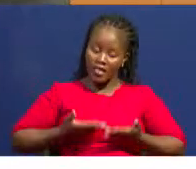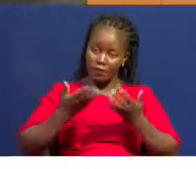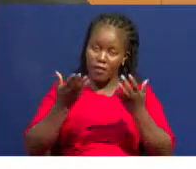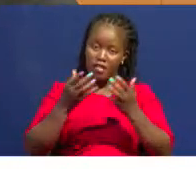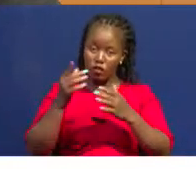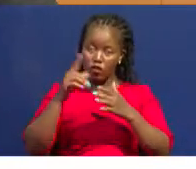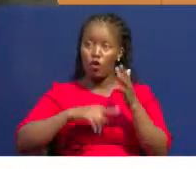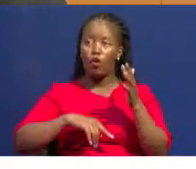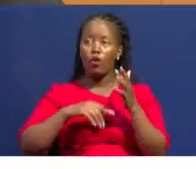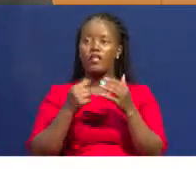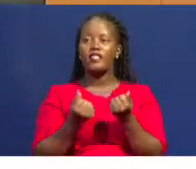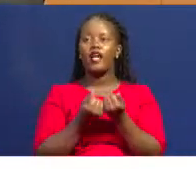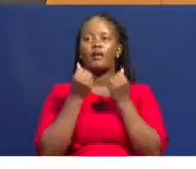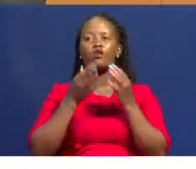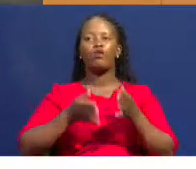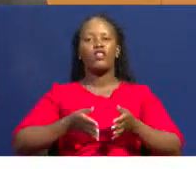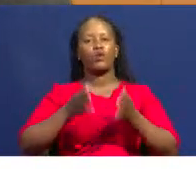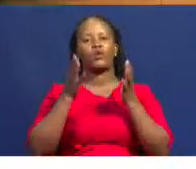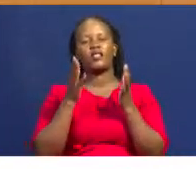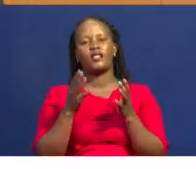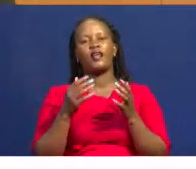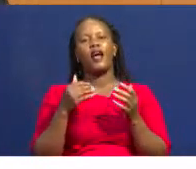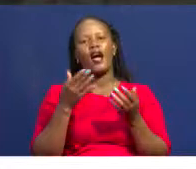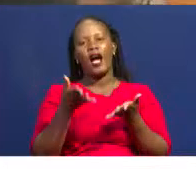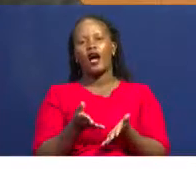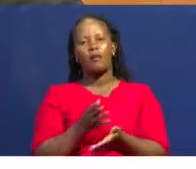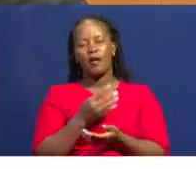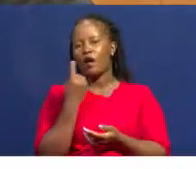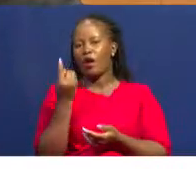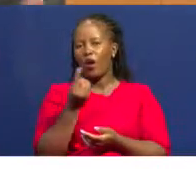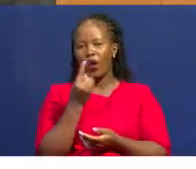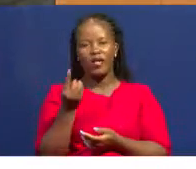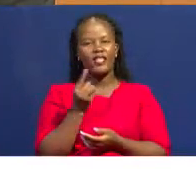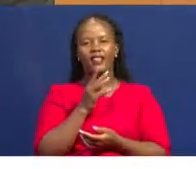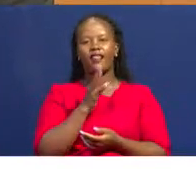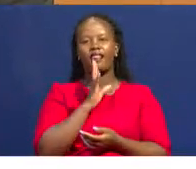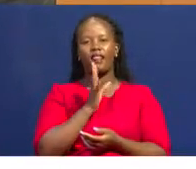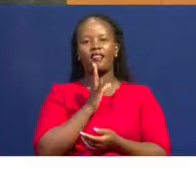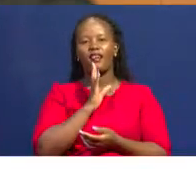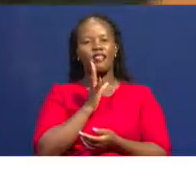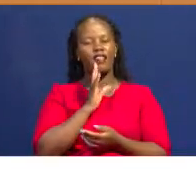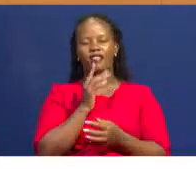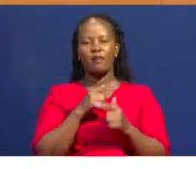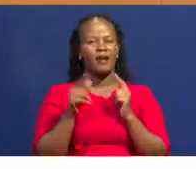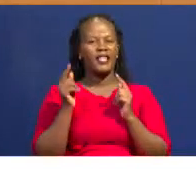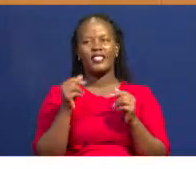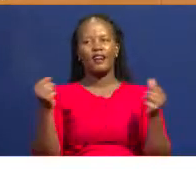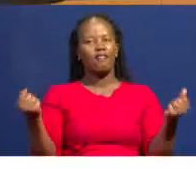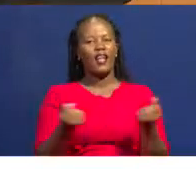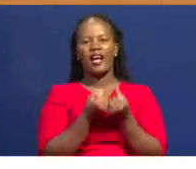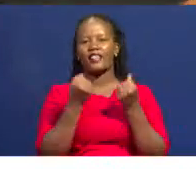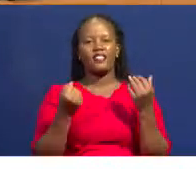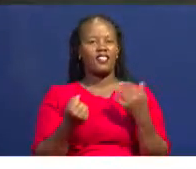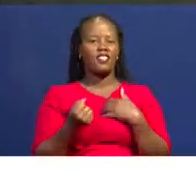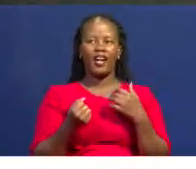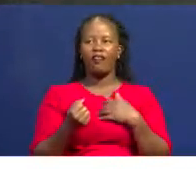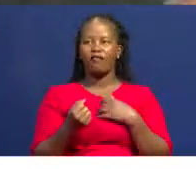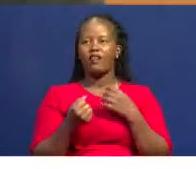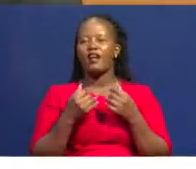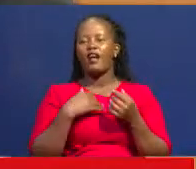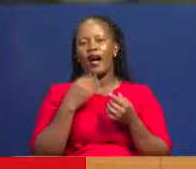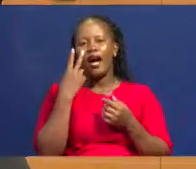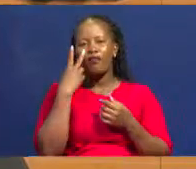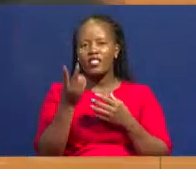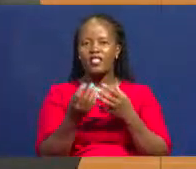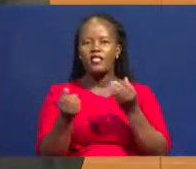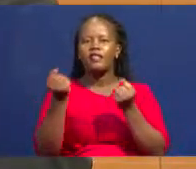roads. Here we will talk. We have done this. We are trying to do this accident, but they're happening. We are seeing these vehicles rolling and killing people. We